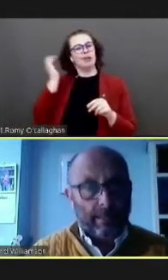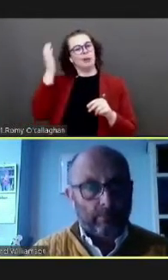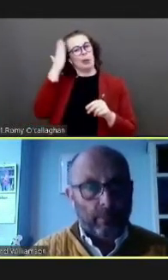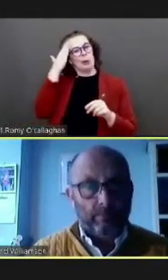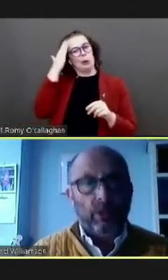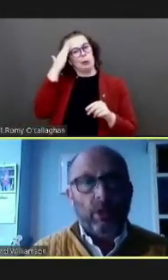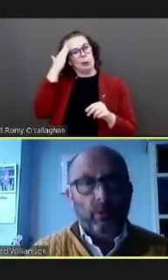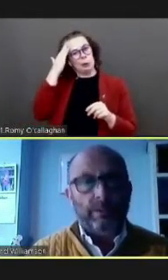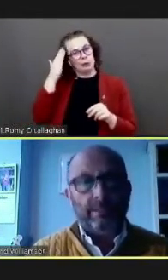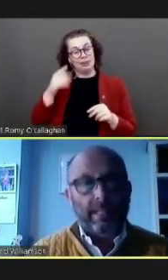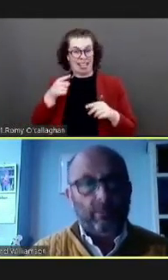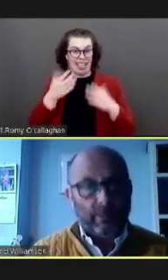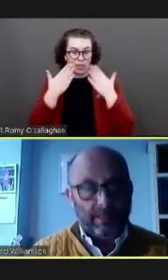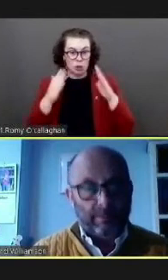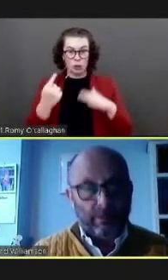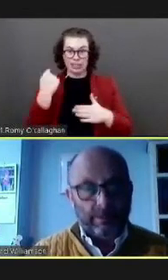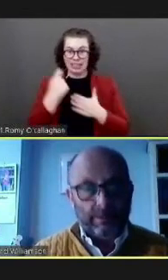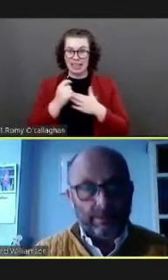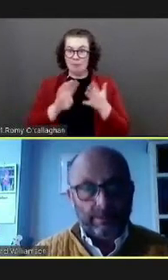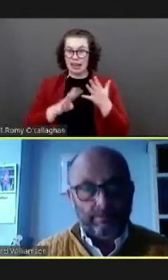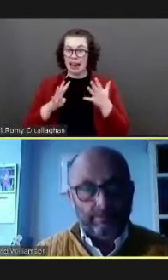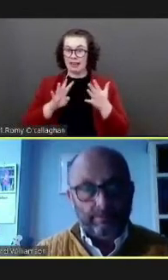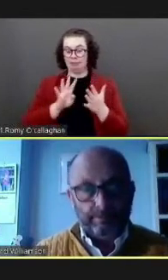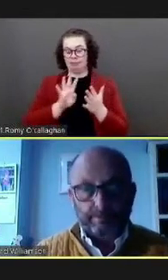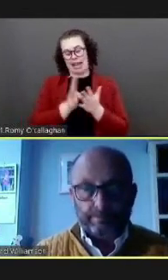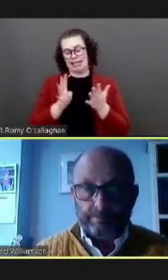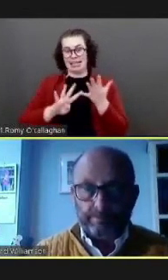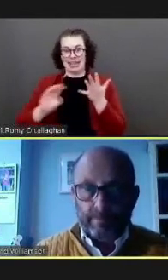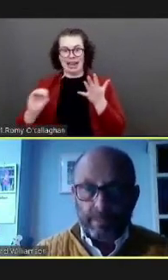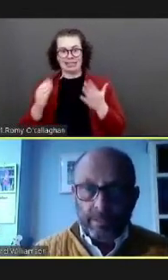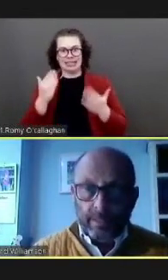and mental health problems were seen within the prison system.